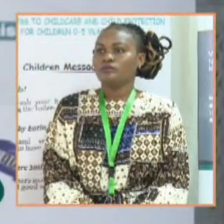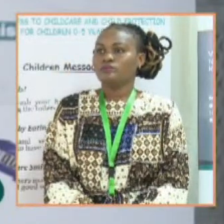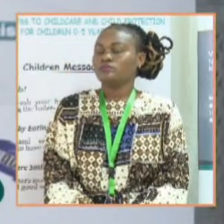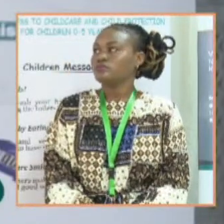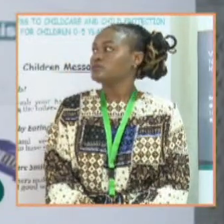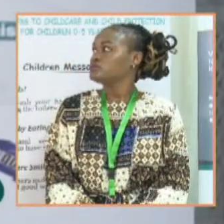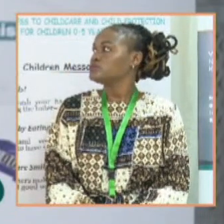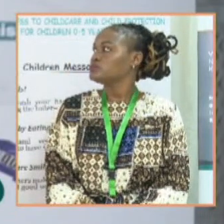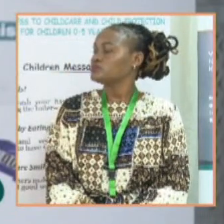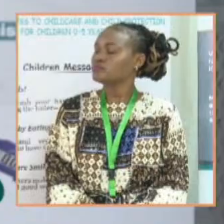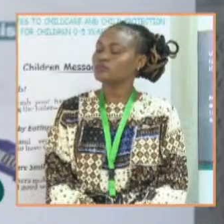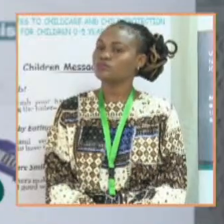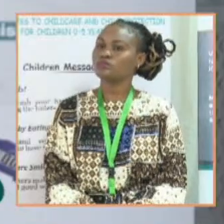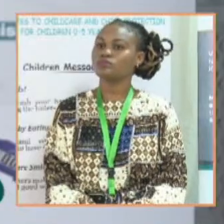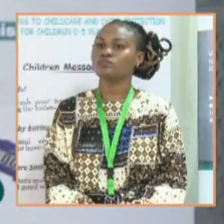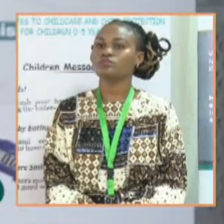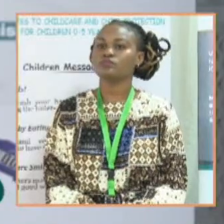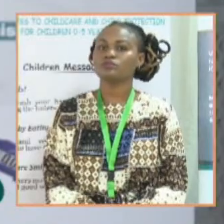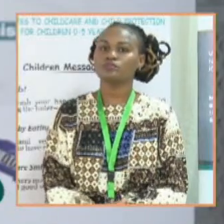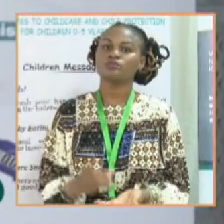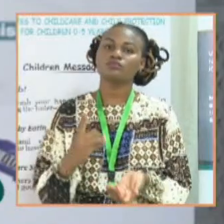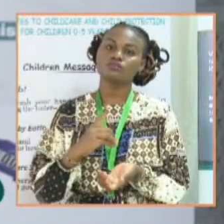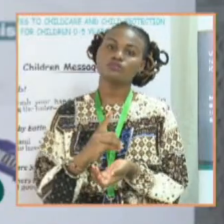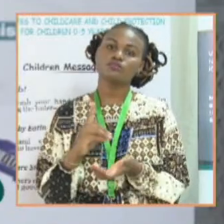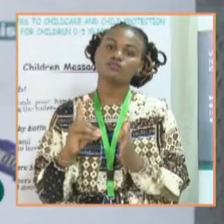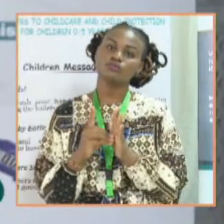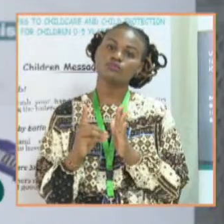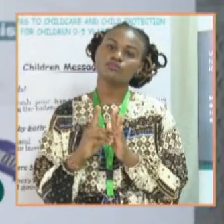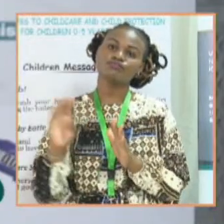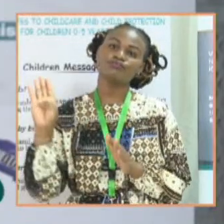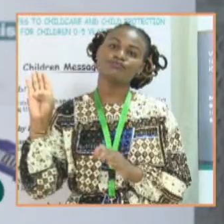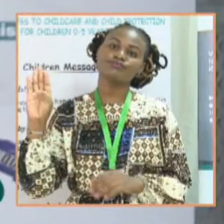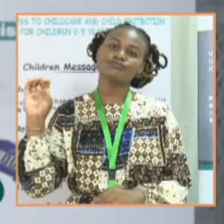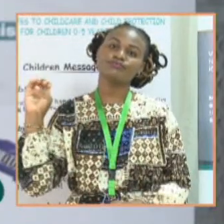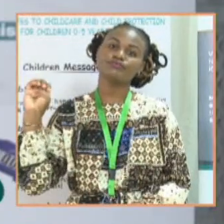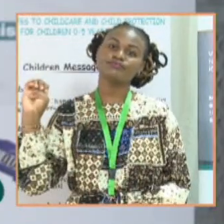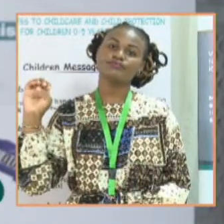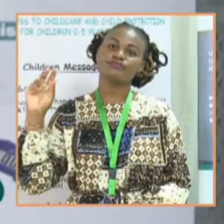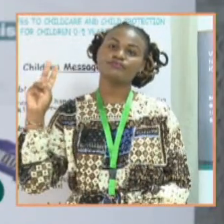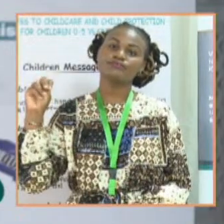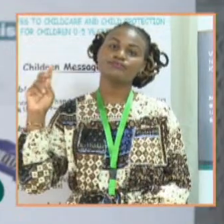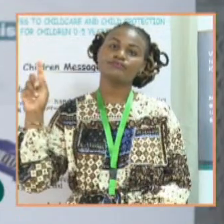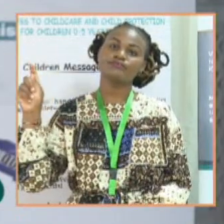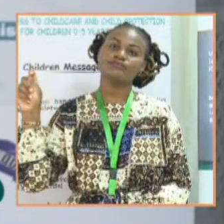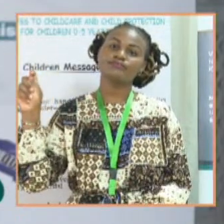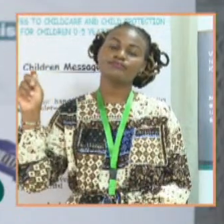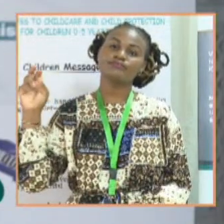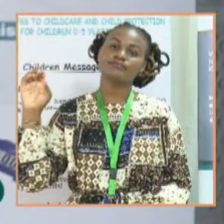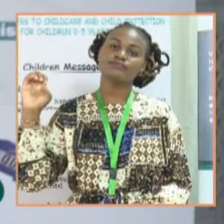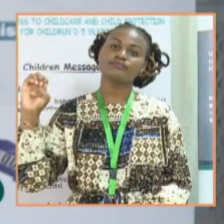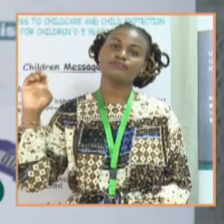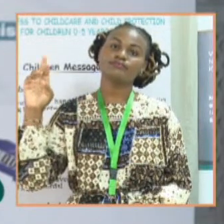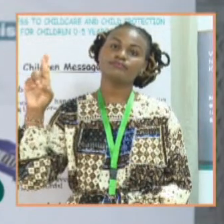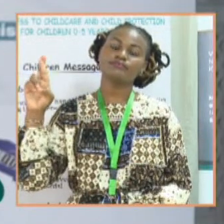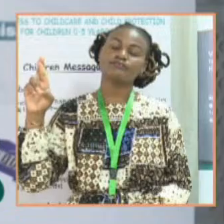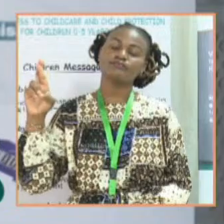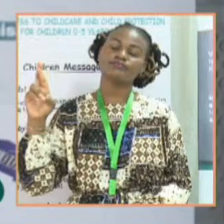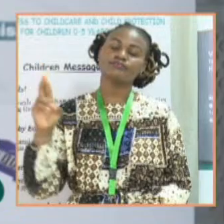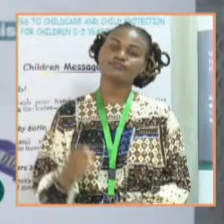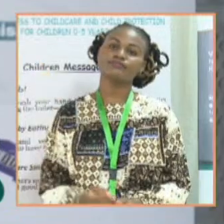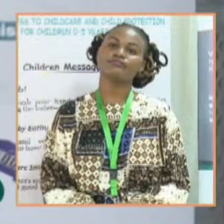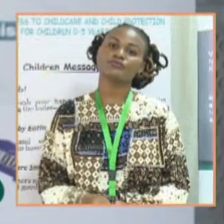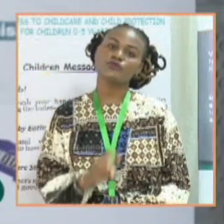Benta. me? Okay. Yeah. Thank you, Prof. Thank you, Moses and Fred, for your responses. Colleagues, looking at